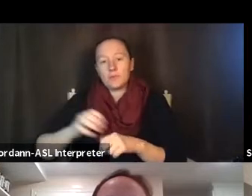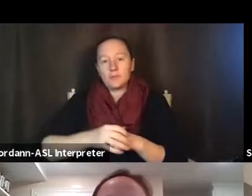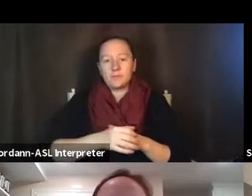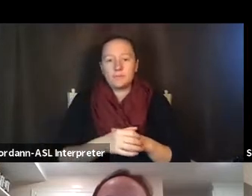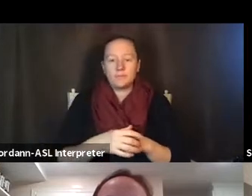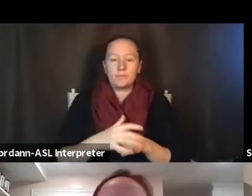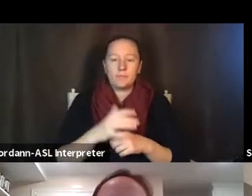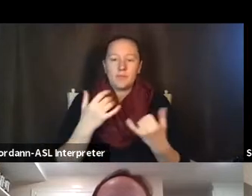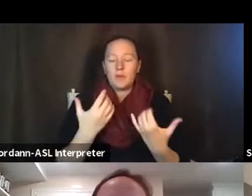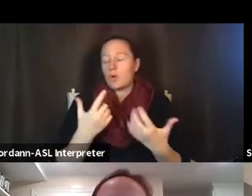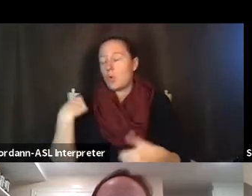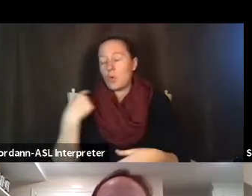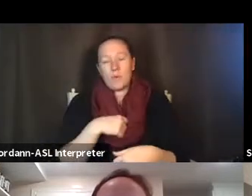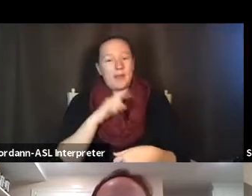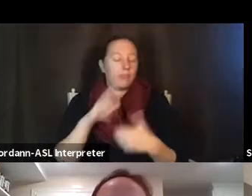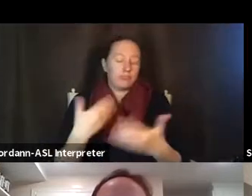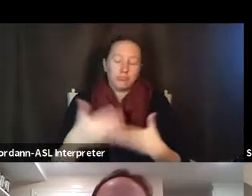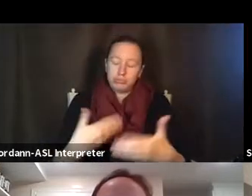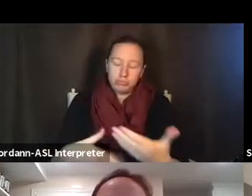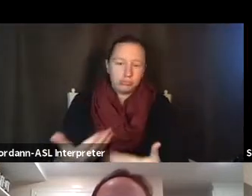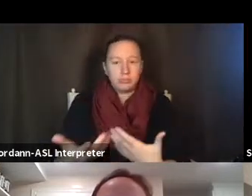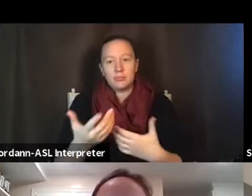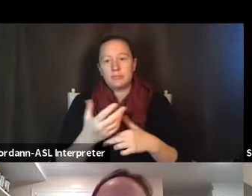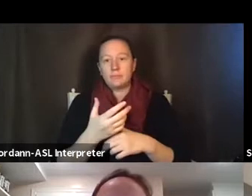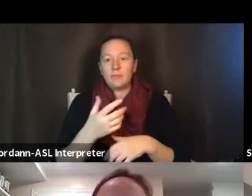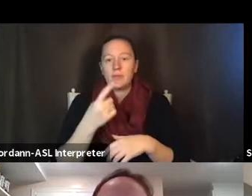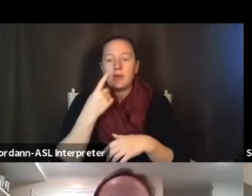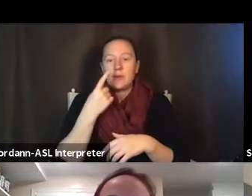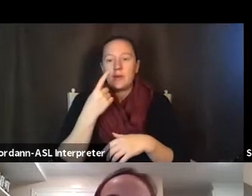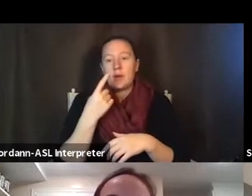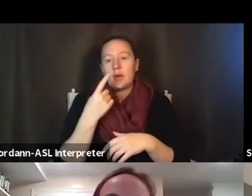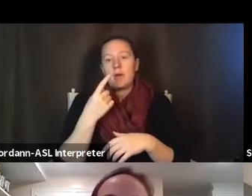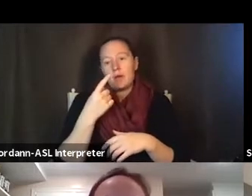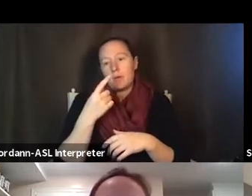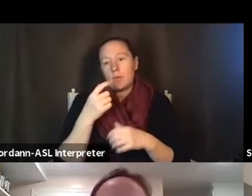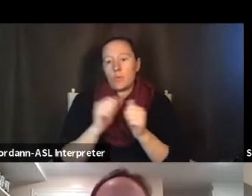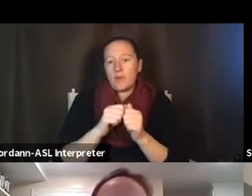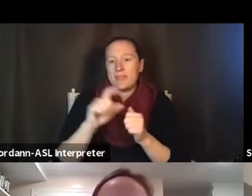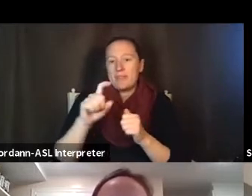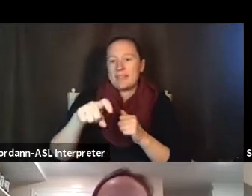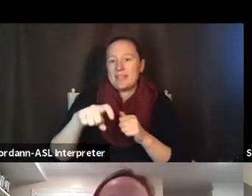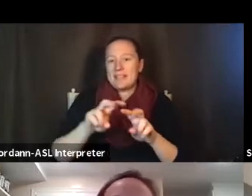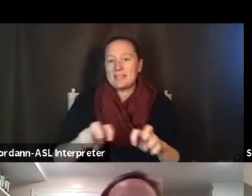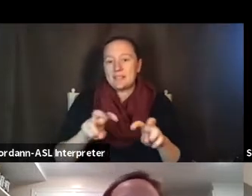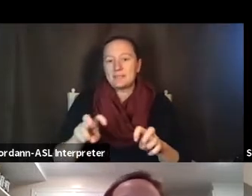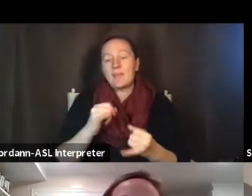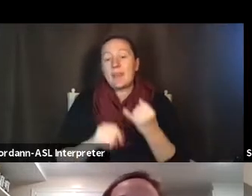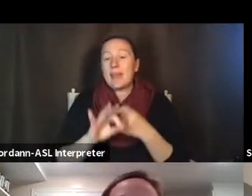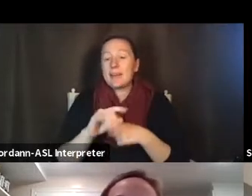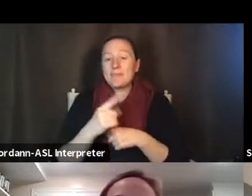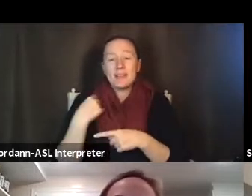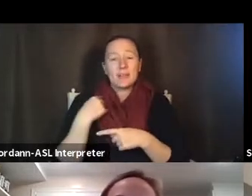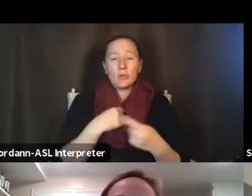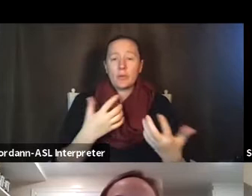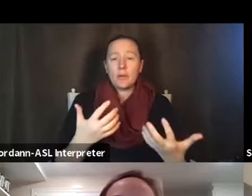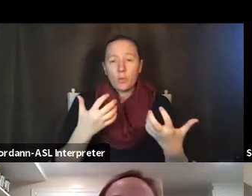So we're hitting the ground running on implementation of the blueprint, and the needs assessment comes at the perfect time, as I mentioned. And at the end of the day, we want to achieve